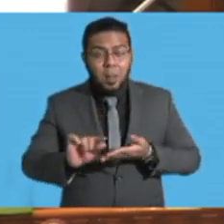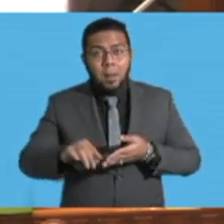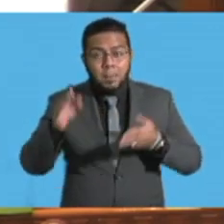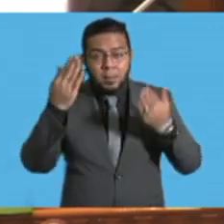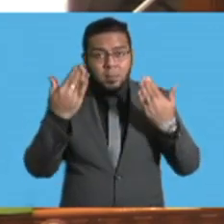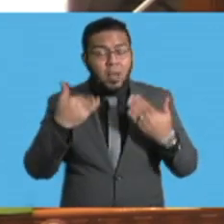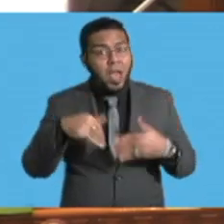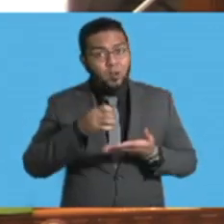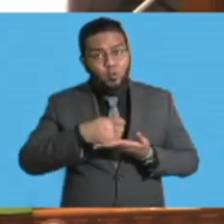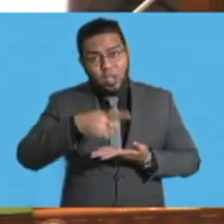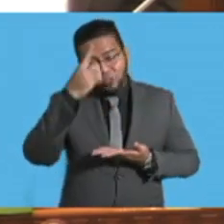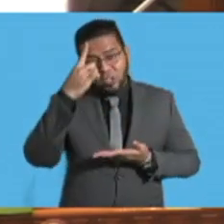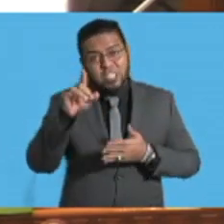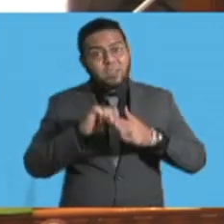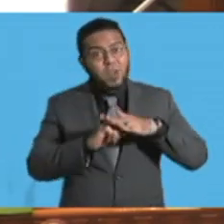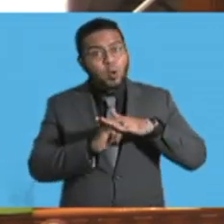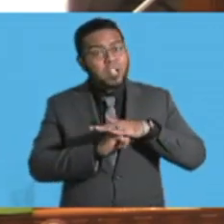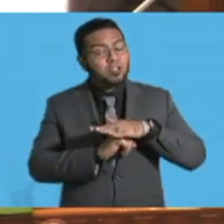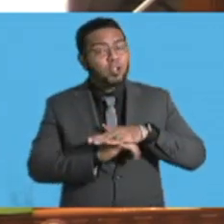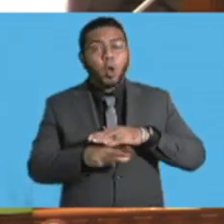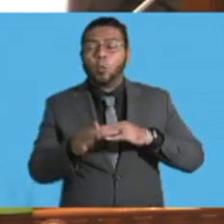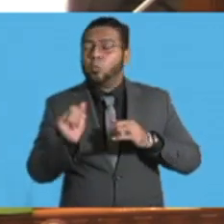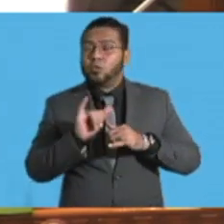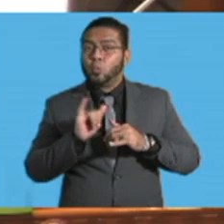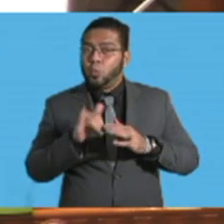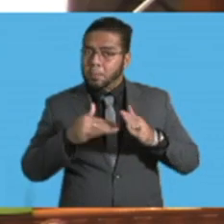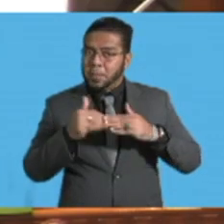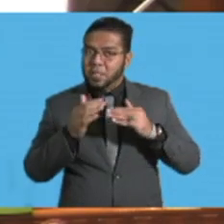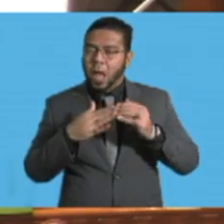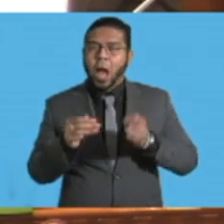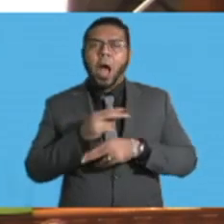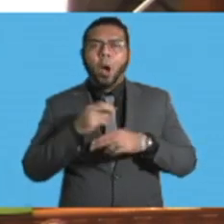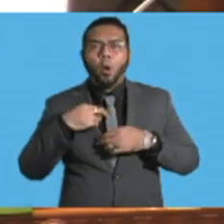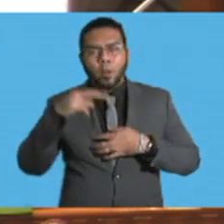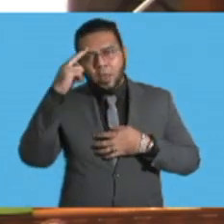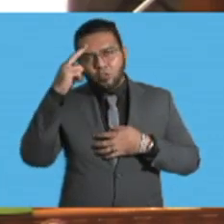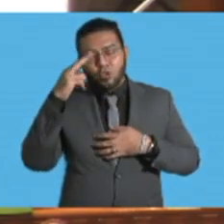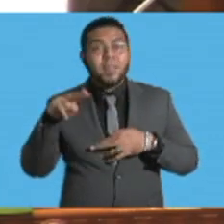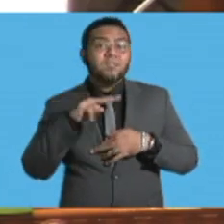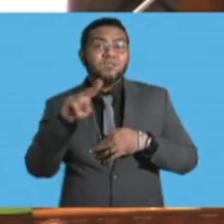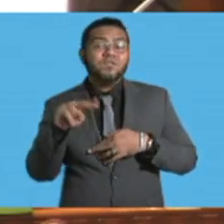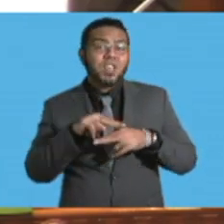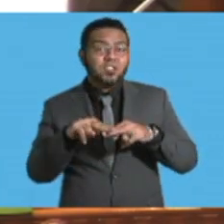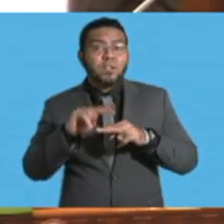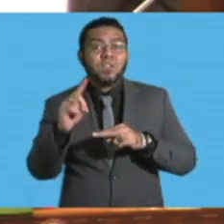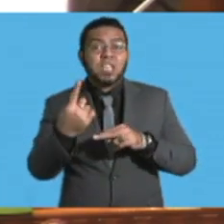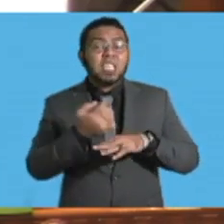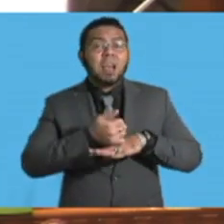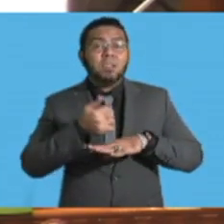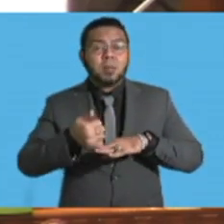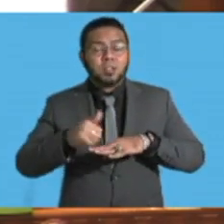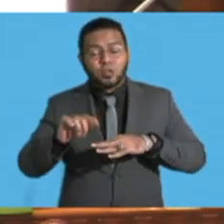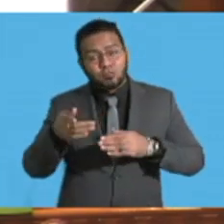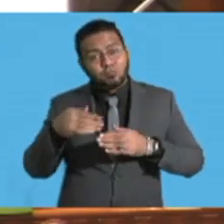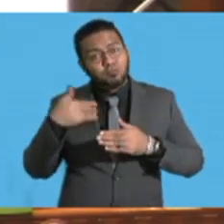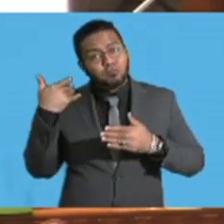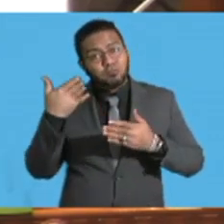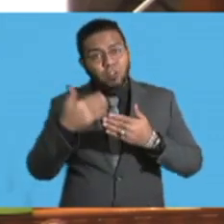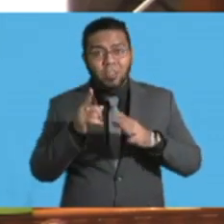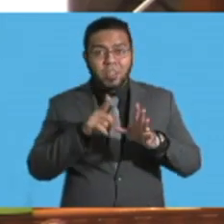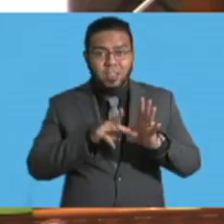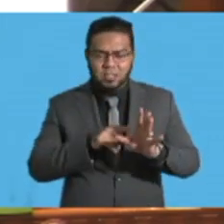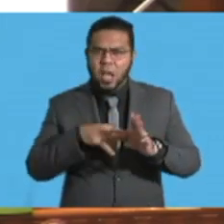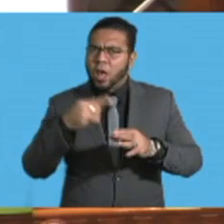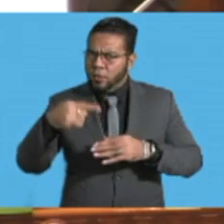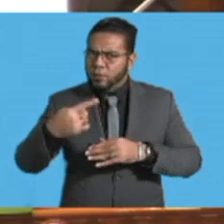Speaker, education is the foundation upon which we build our nation. The Fiji First government over the years, since their inception, have continued